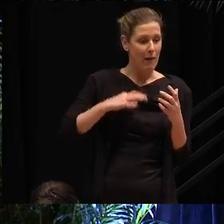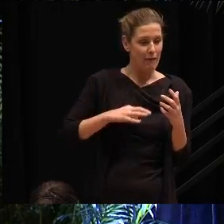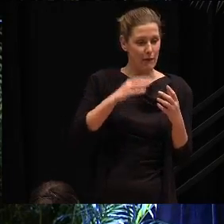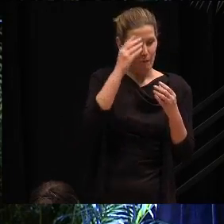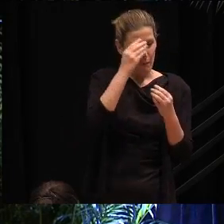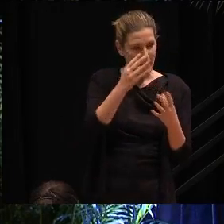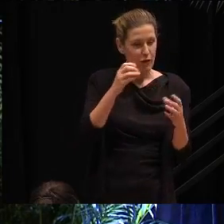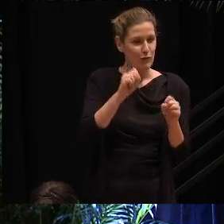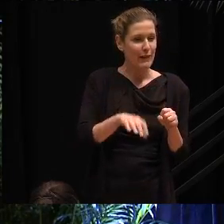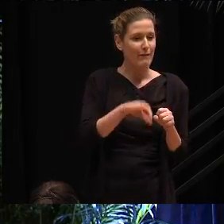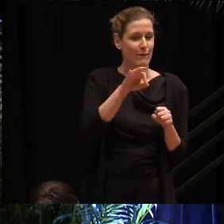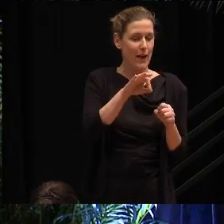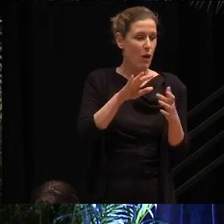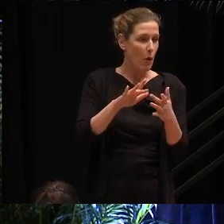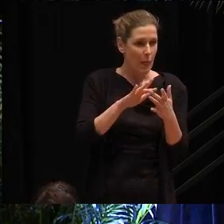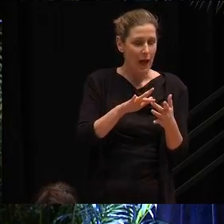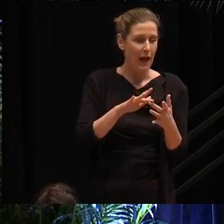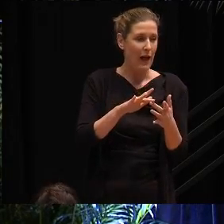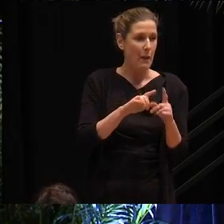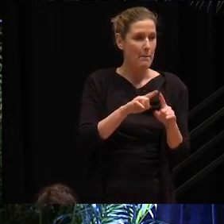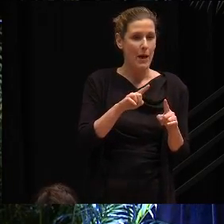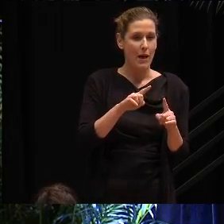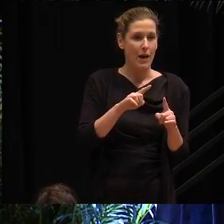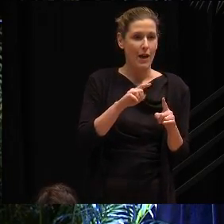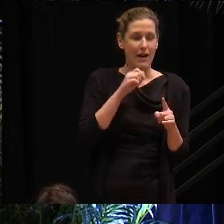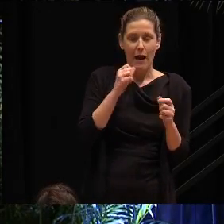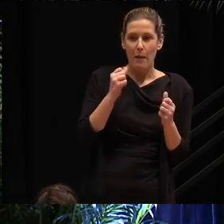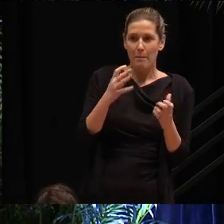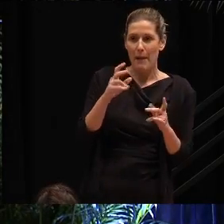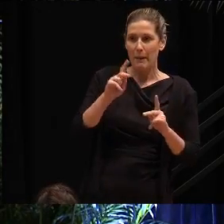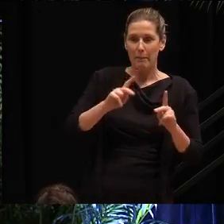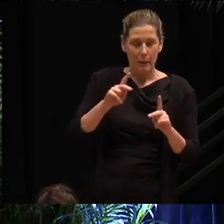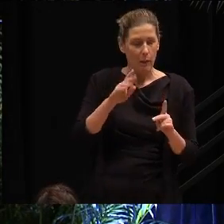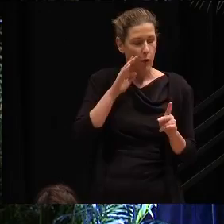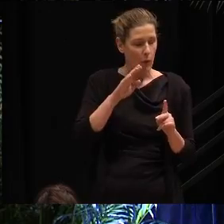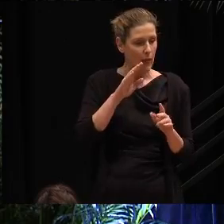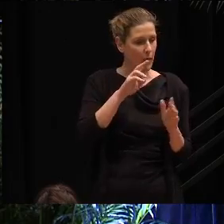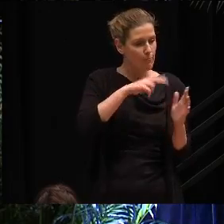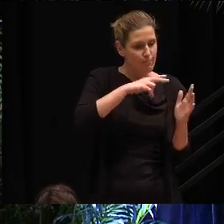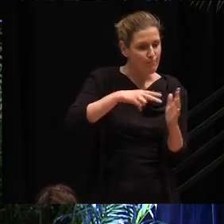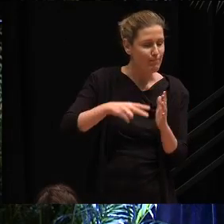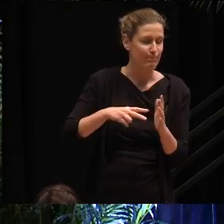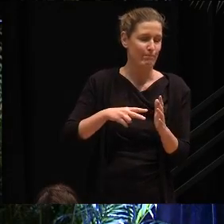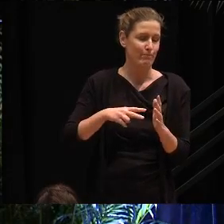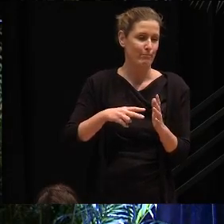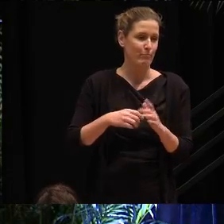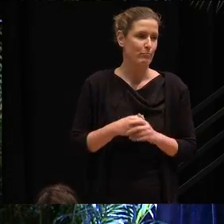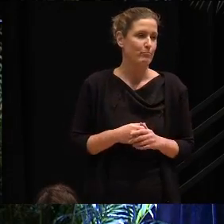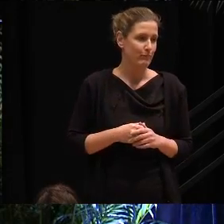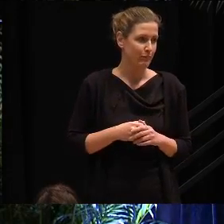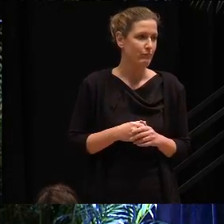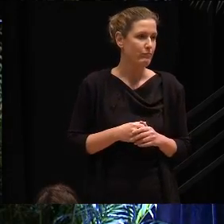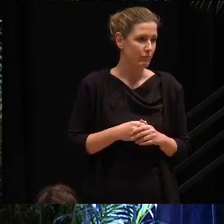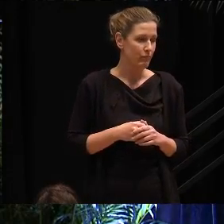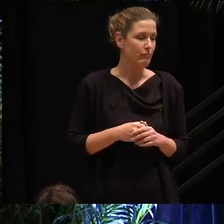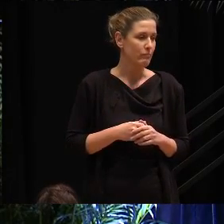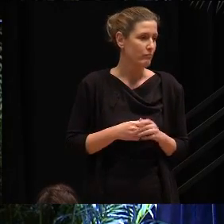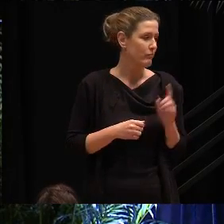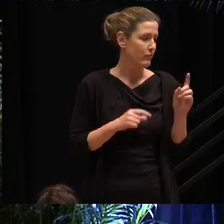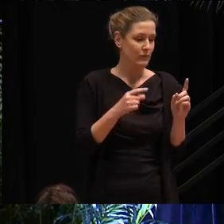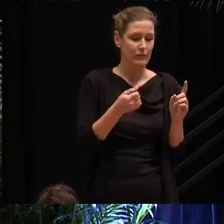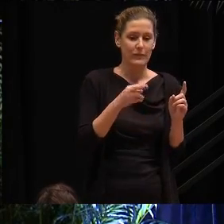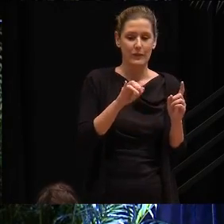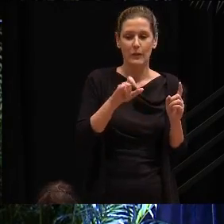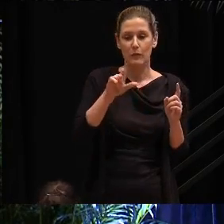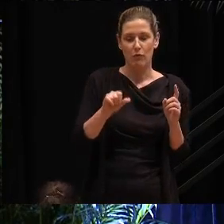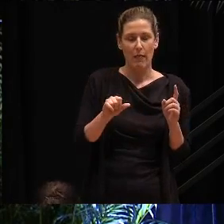found, but not many people avail themselves of it? So Gabriela Dolmens. This is, it was really